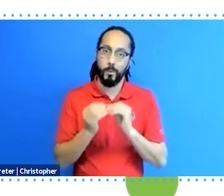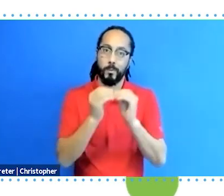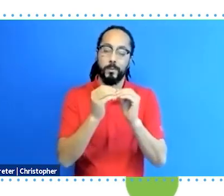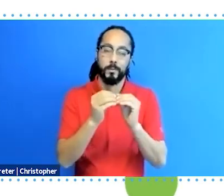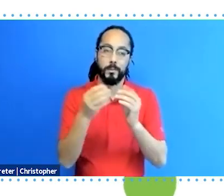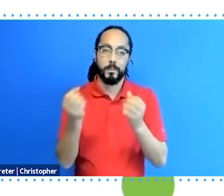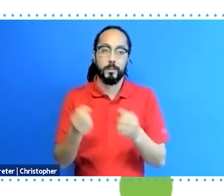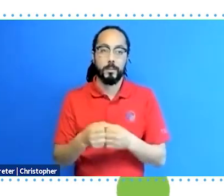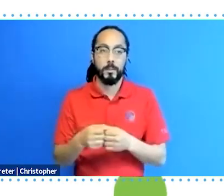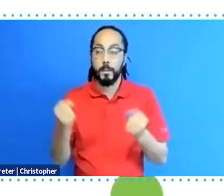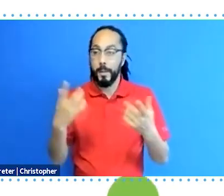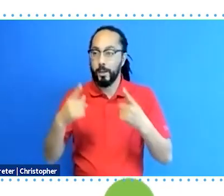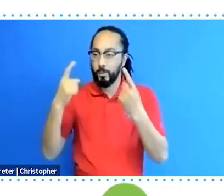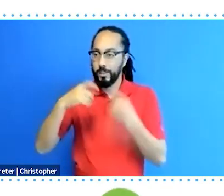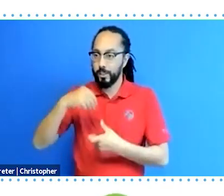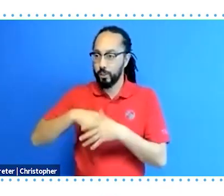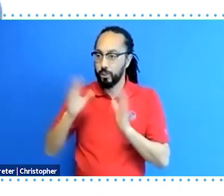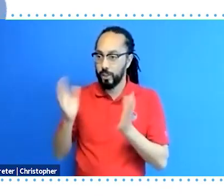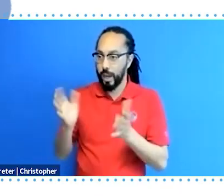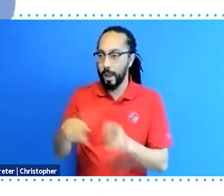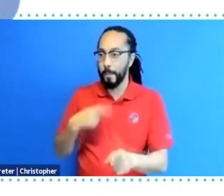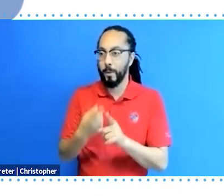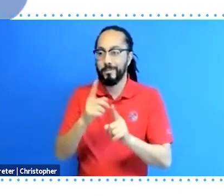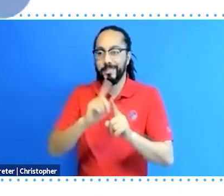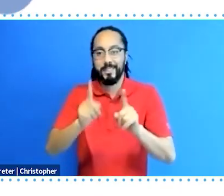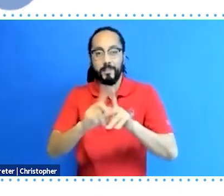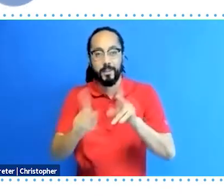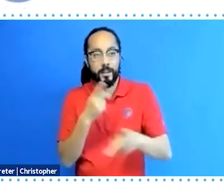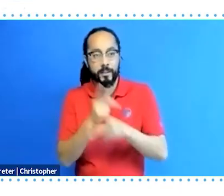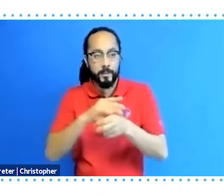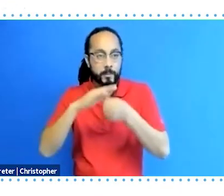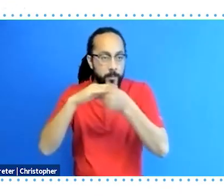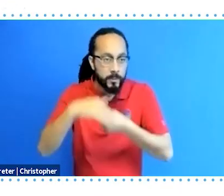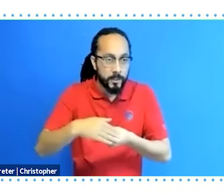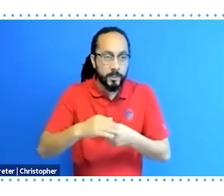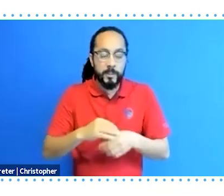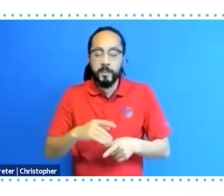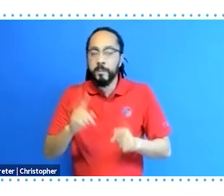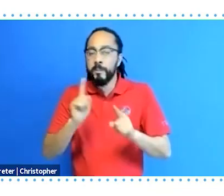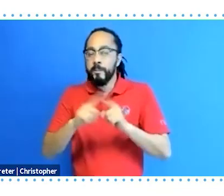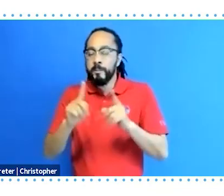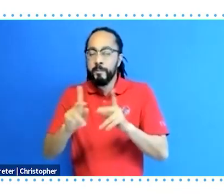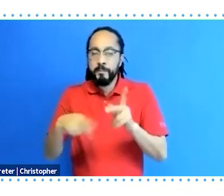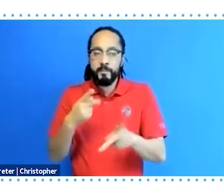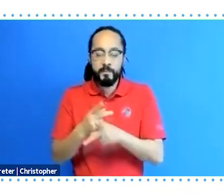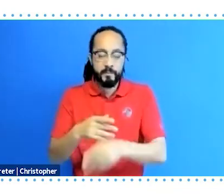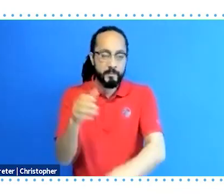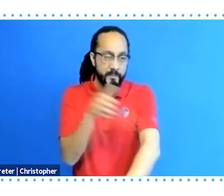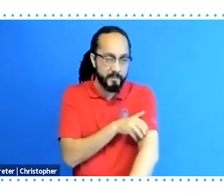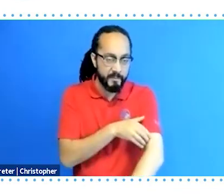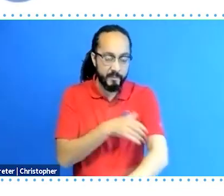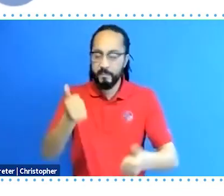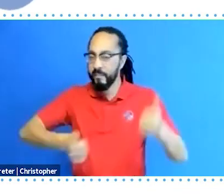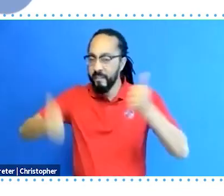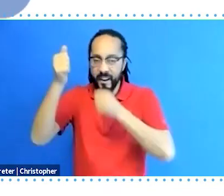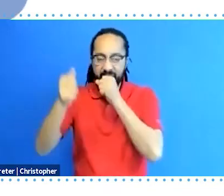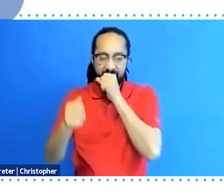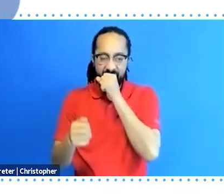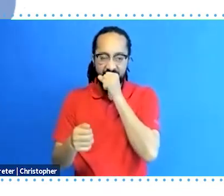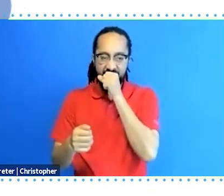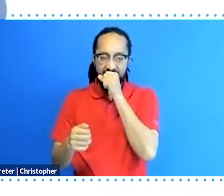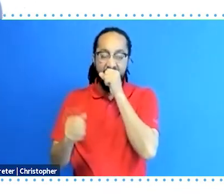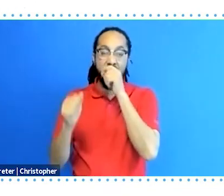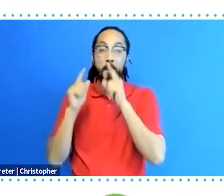questions in the chats about like different kinds of oppression, different kinds of dynamics of power. And I don't want to get into the